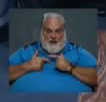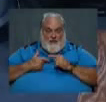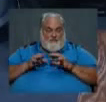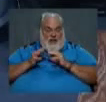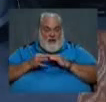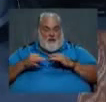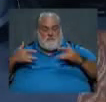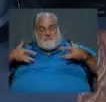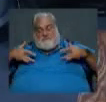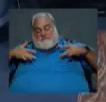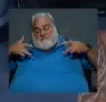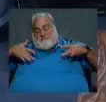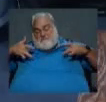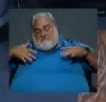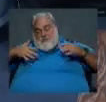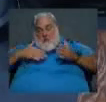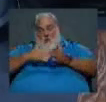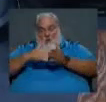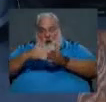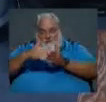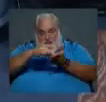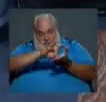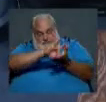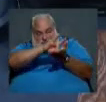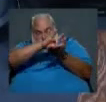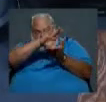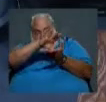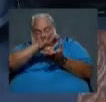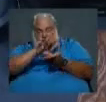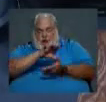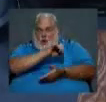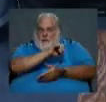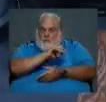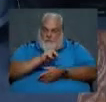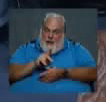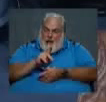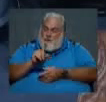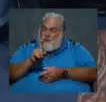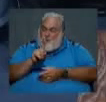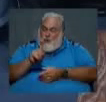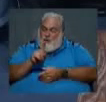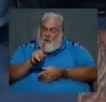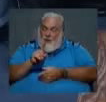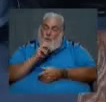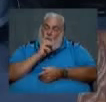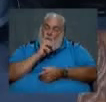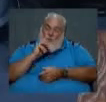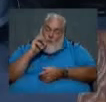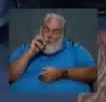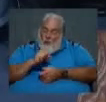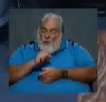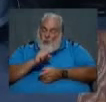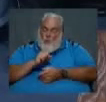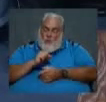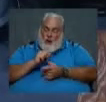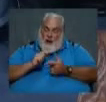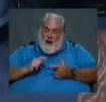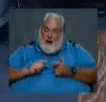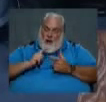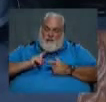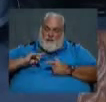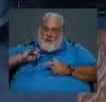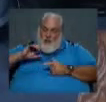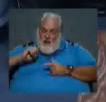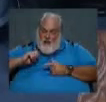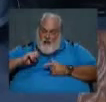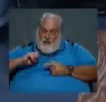not available to them in many cases. They go back to an environment where they are not accountable for their actions,